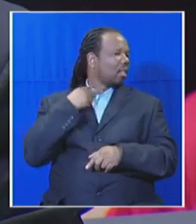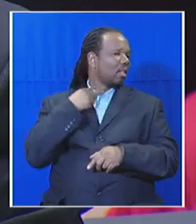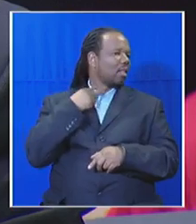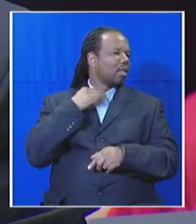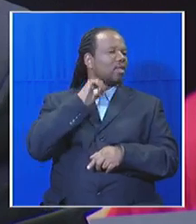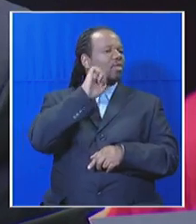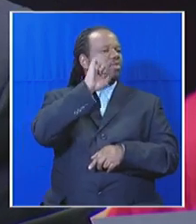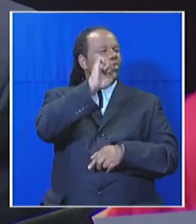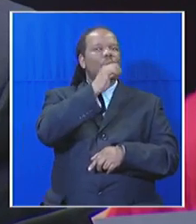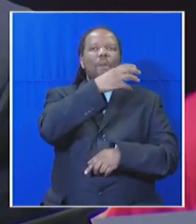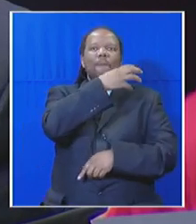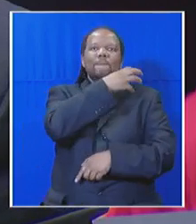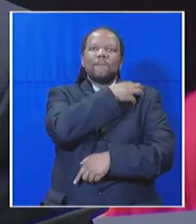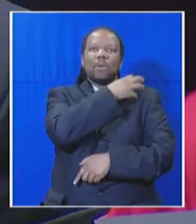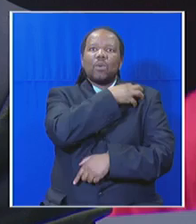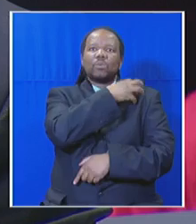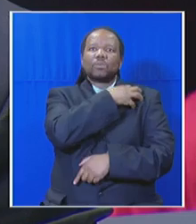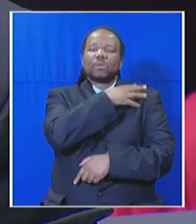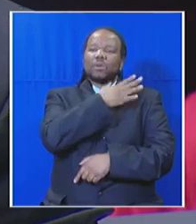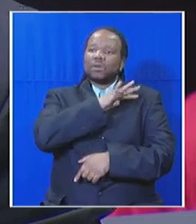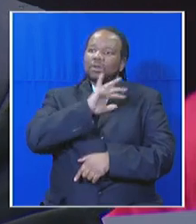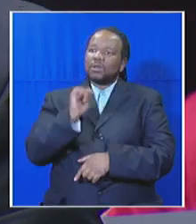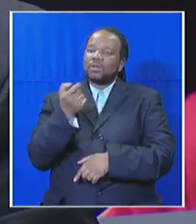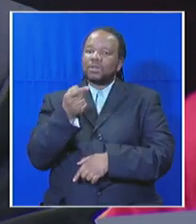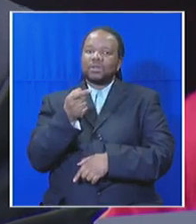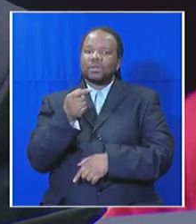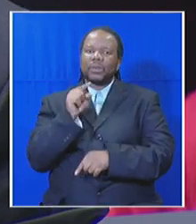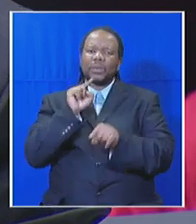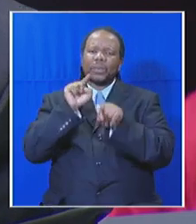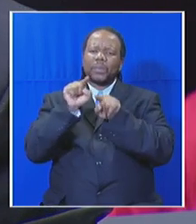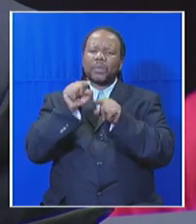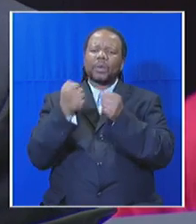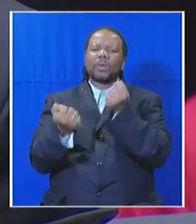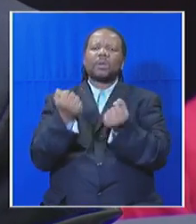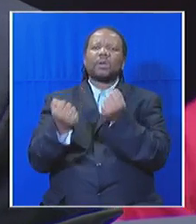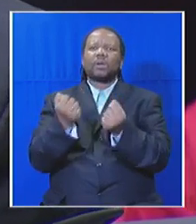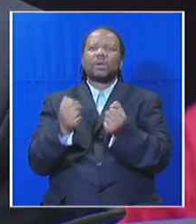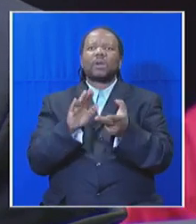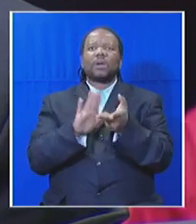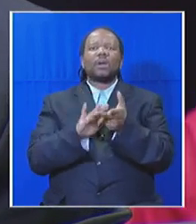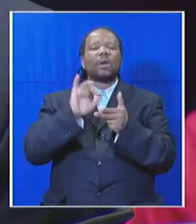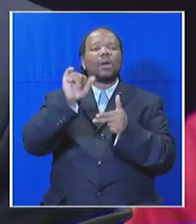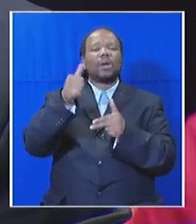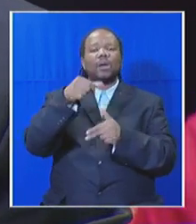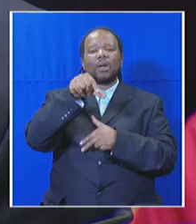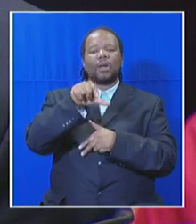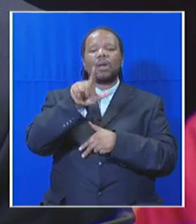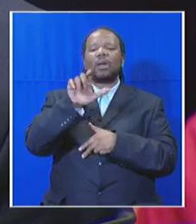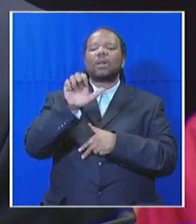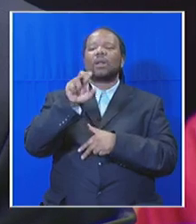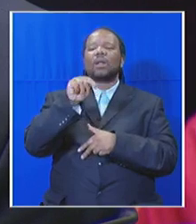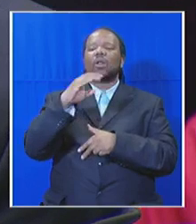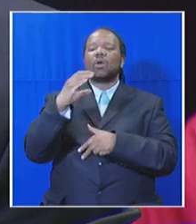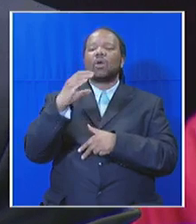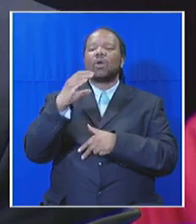minister attacks judiciary, you know nothing about it. Your minister closes a mine, Glencoe, you know nothing about